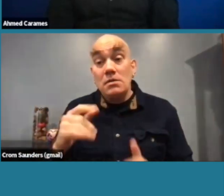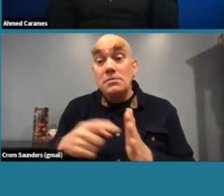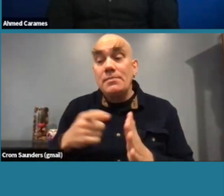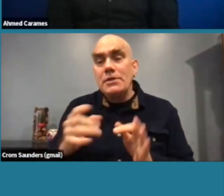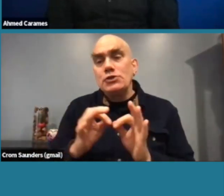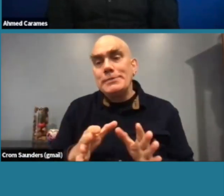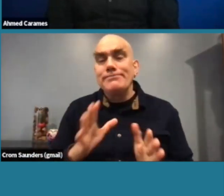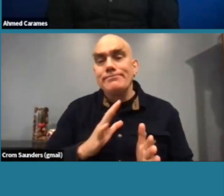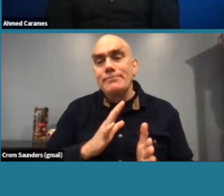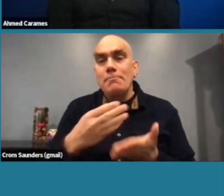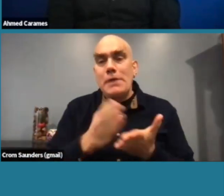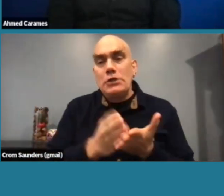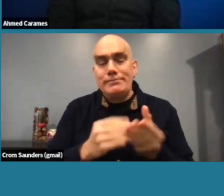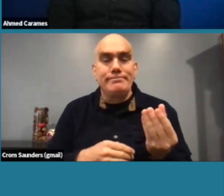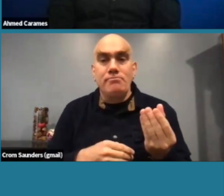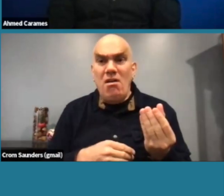very expensive.